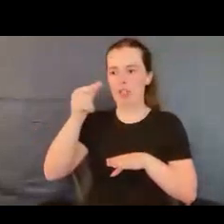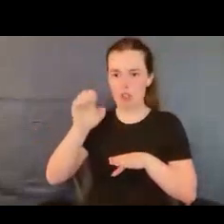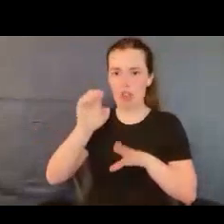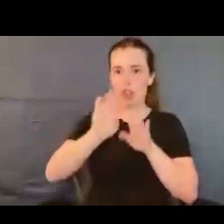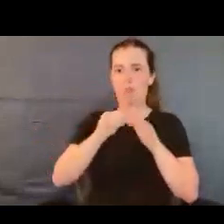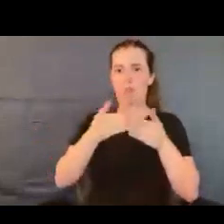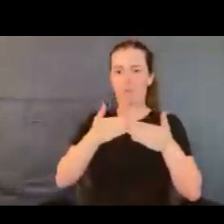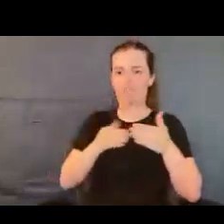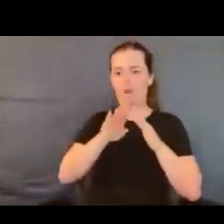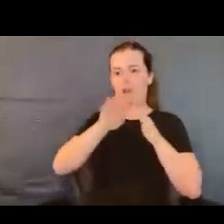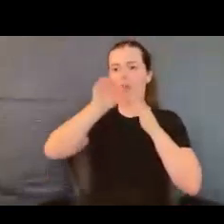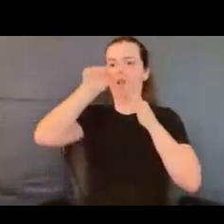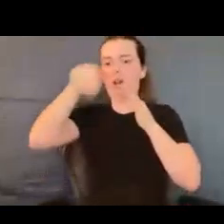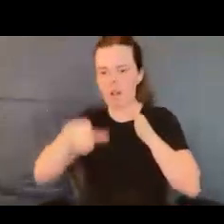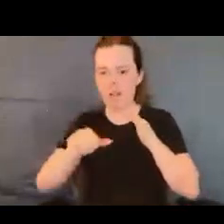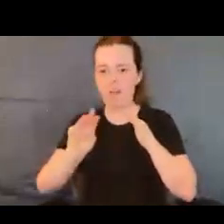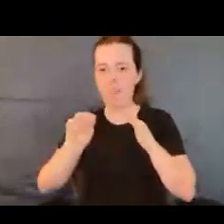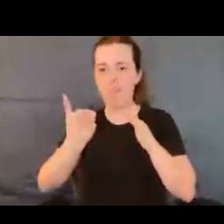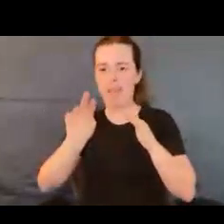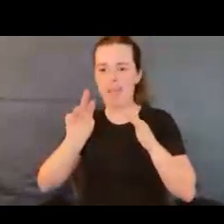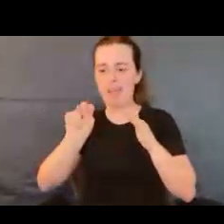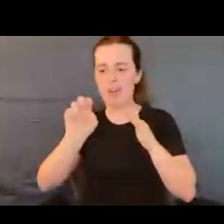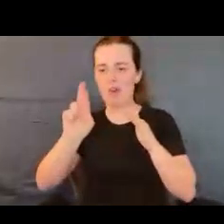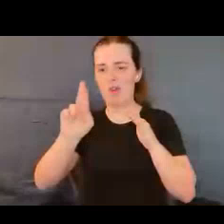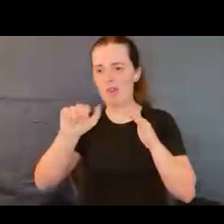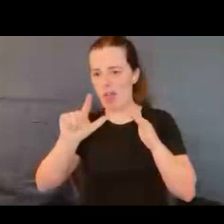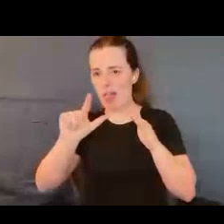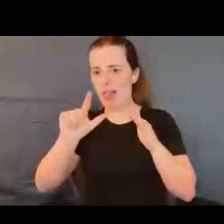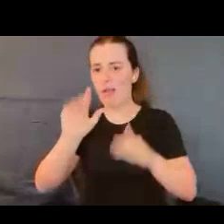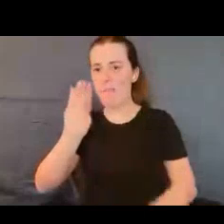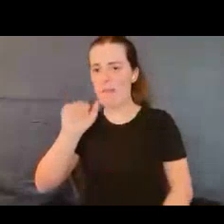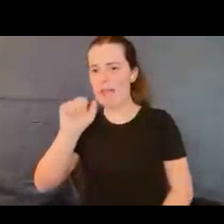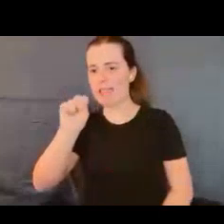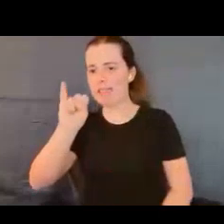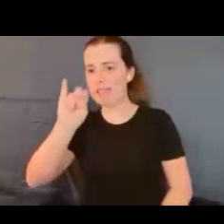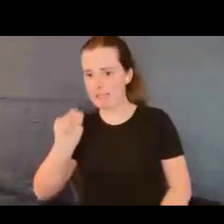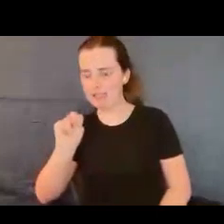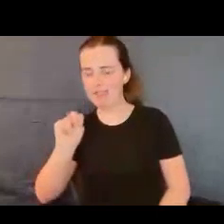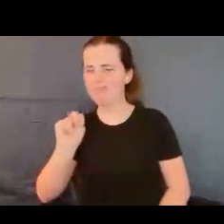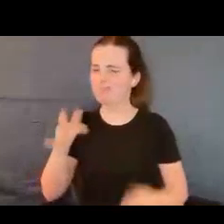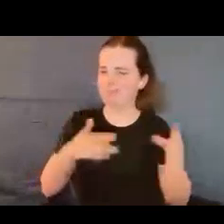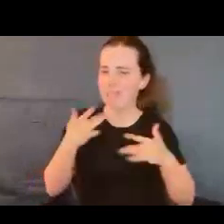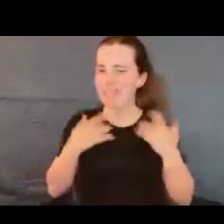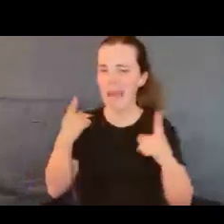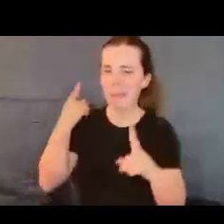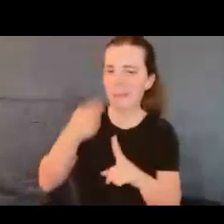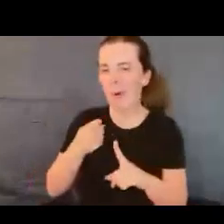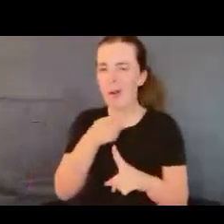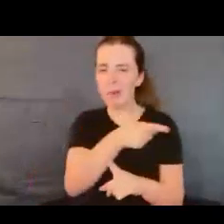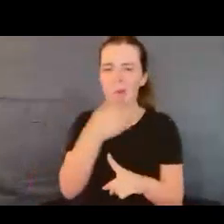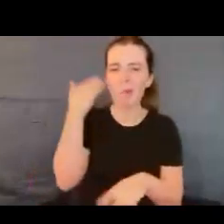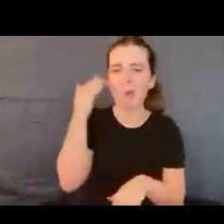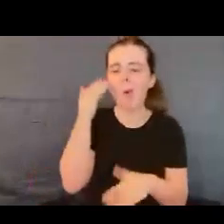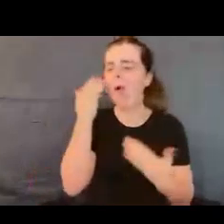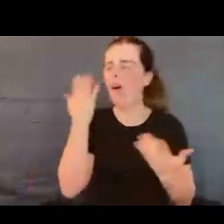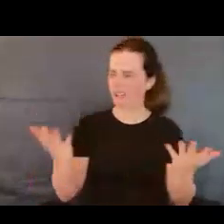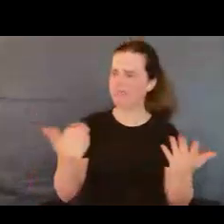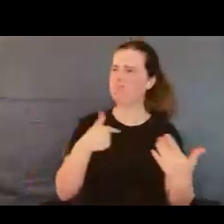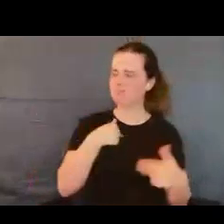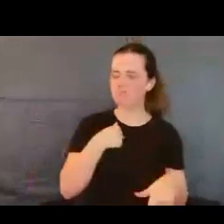Basin. And then you're at Mineral Basin, which is a really great marking point too. It's just exciting to be there, and you kind of know that you just did like that